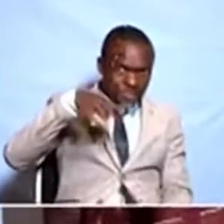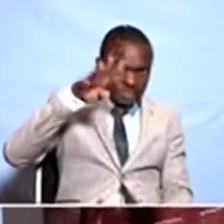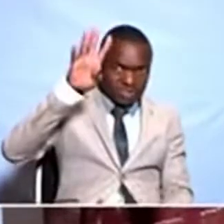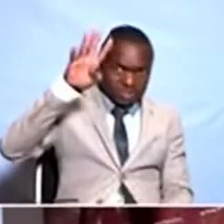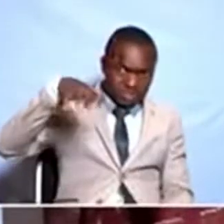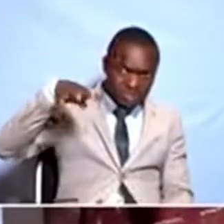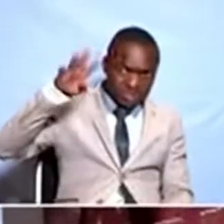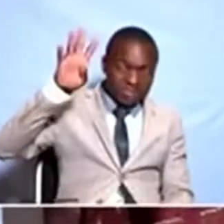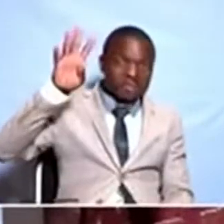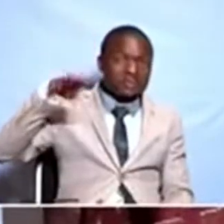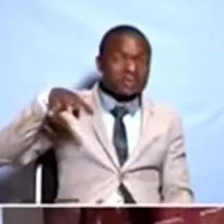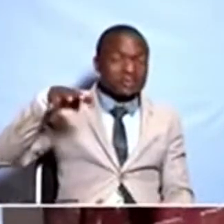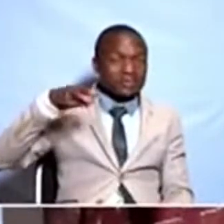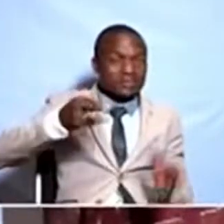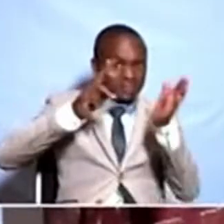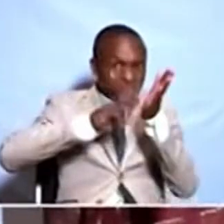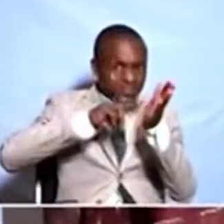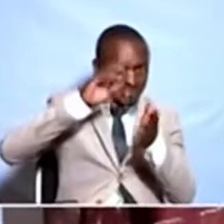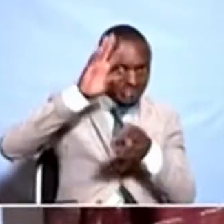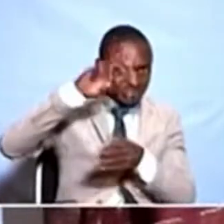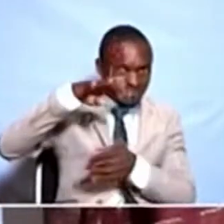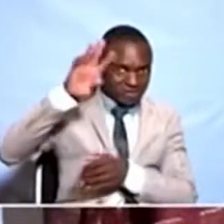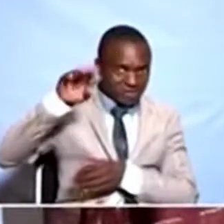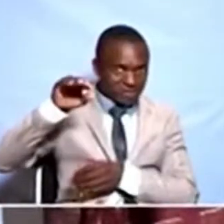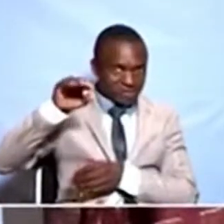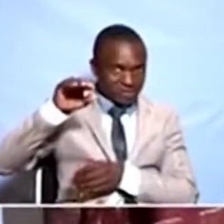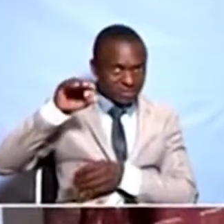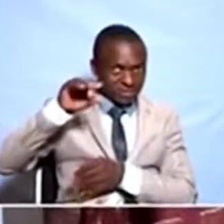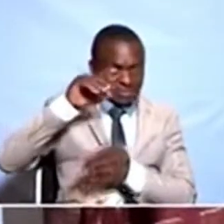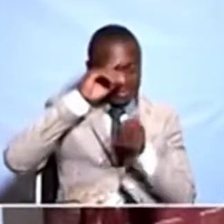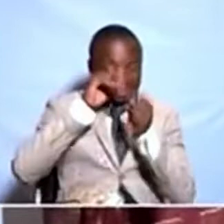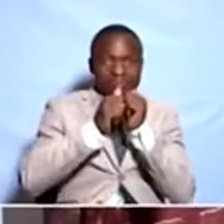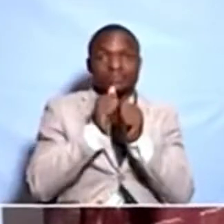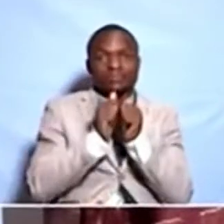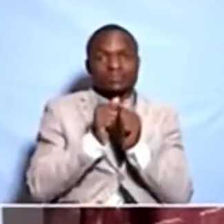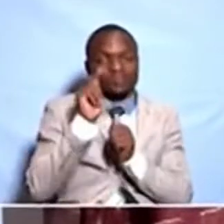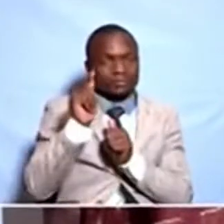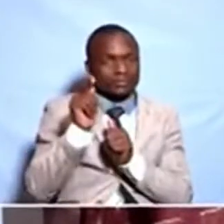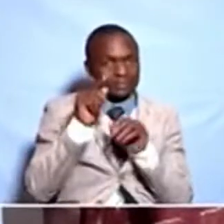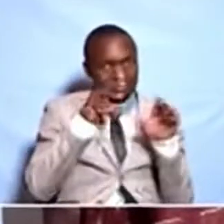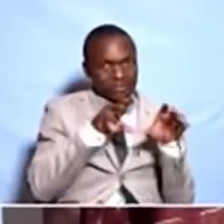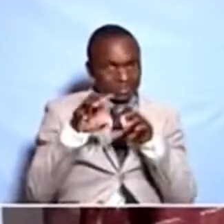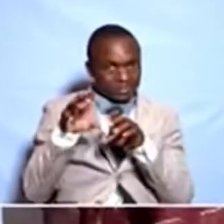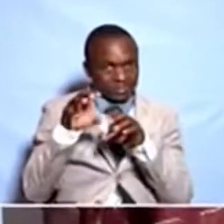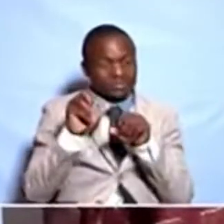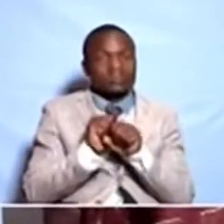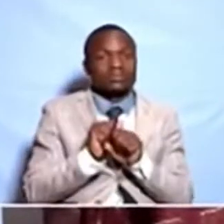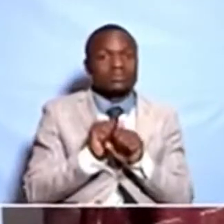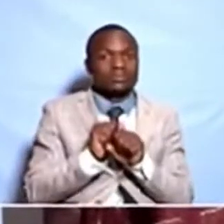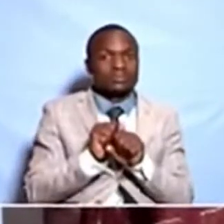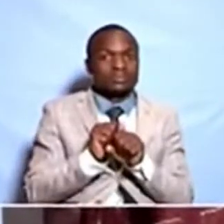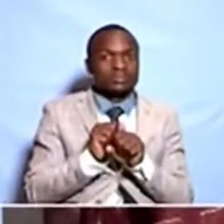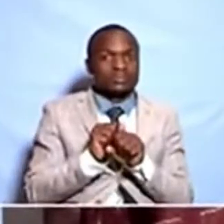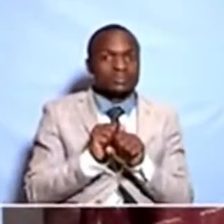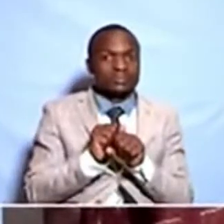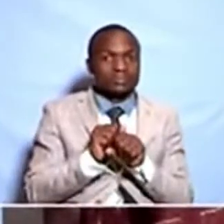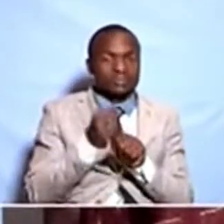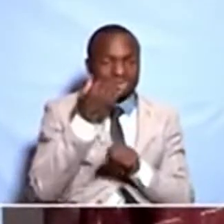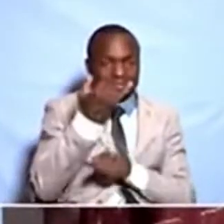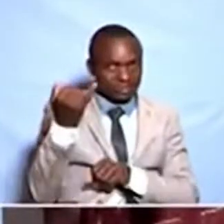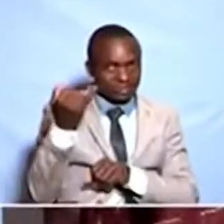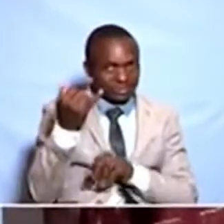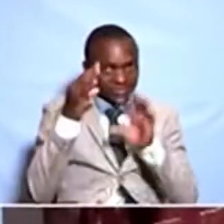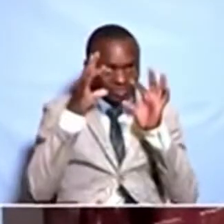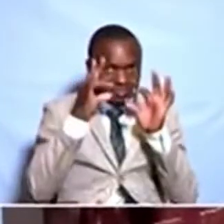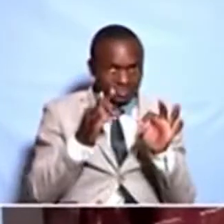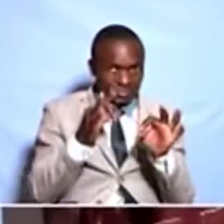and at the time when because the whole purpose of doing the physical inspection is to take note of all such issues. So